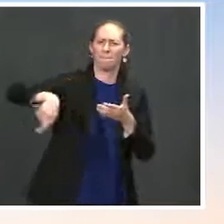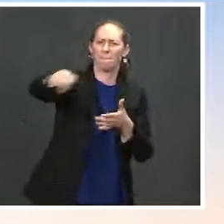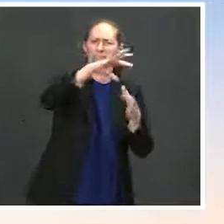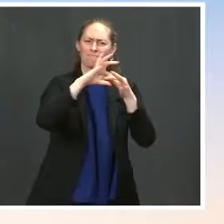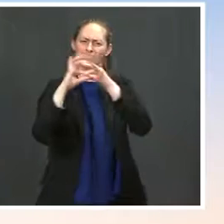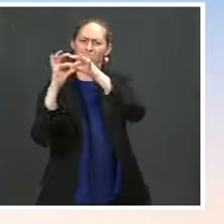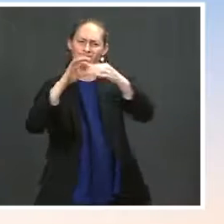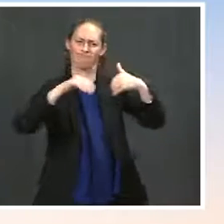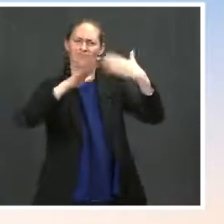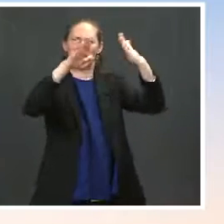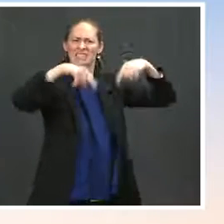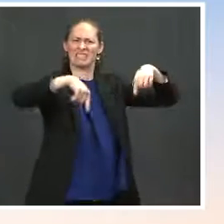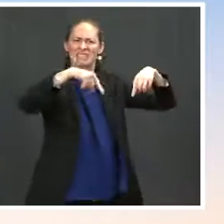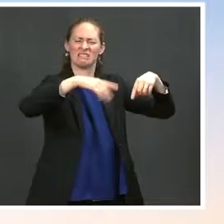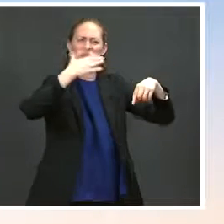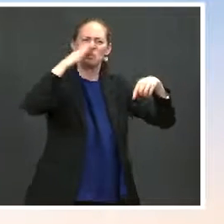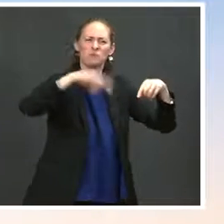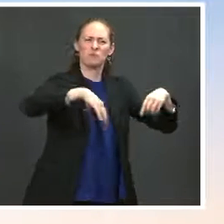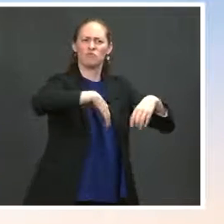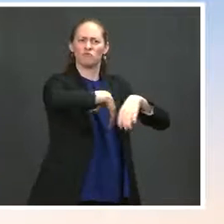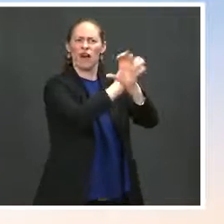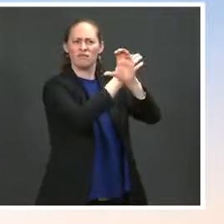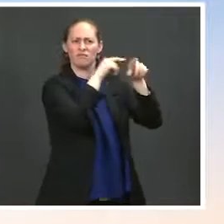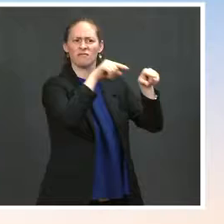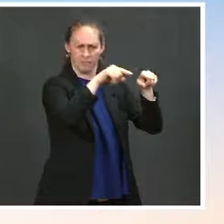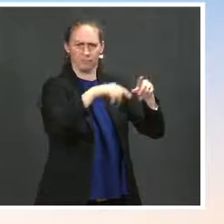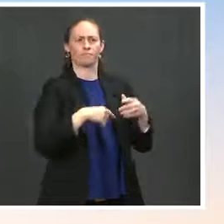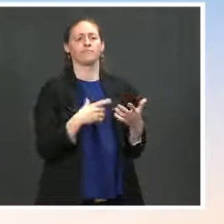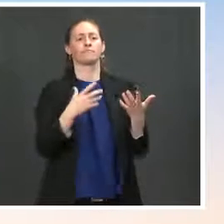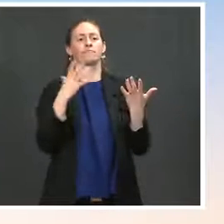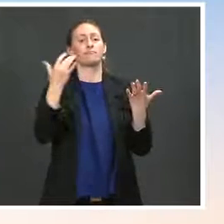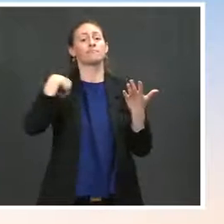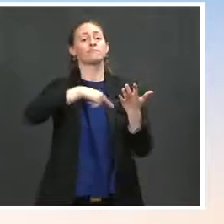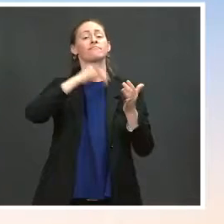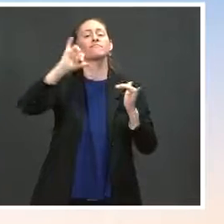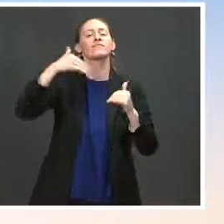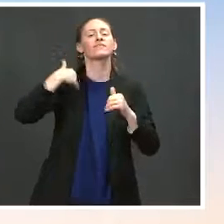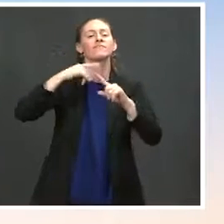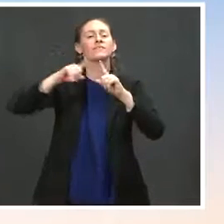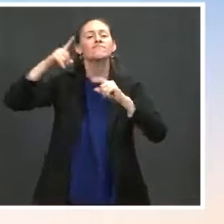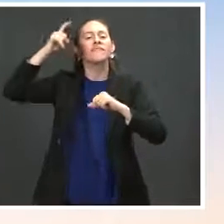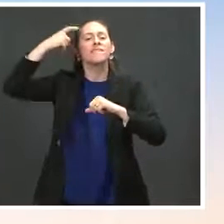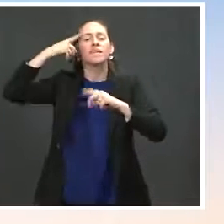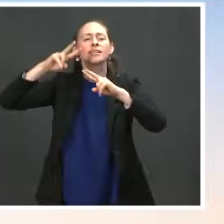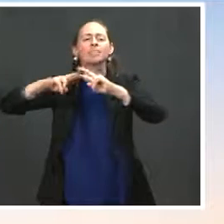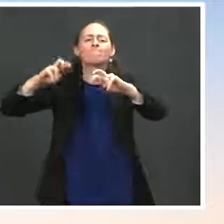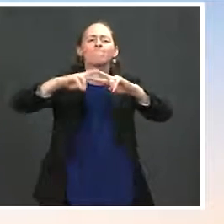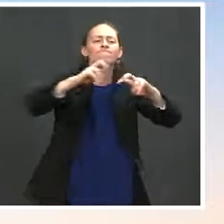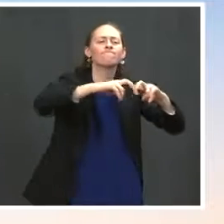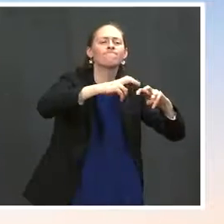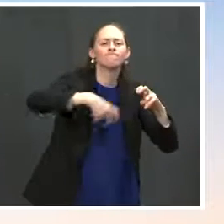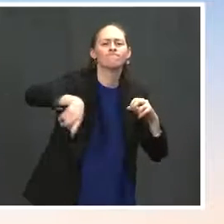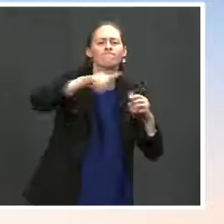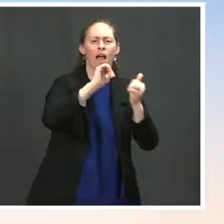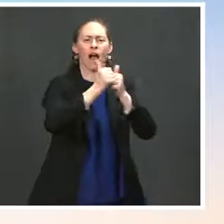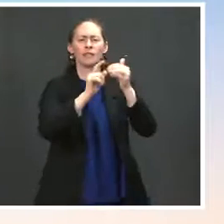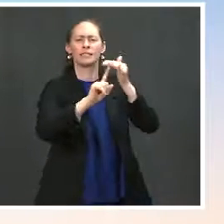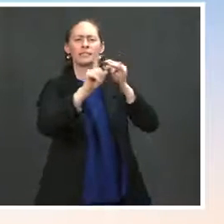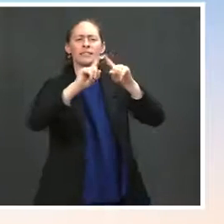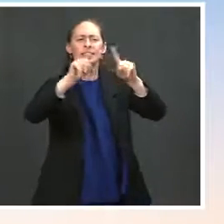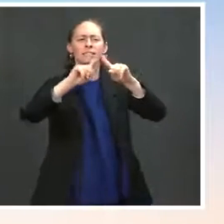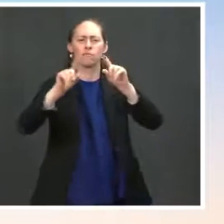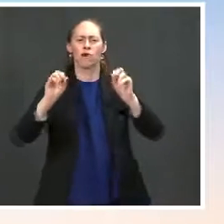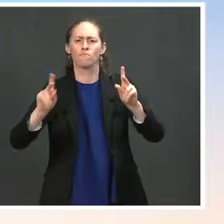announcement is a product of this government-wide assessment on how to make the most of the opportunity of combating